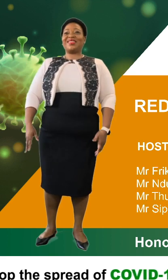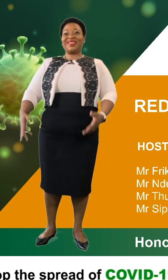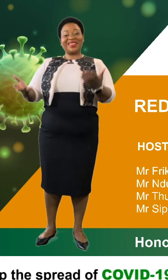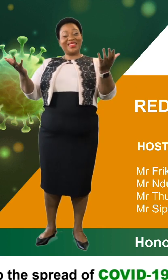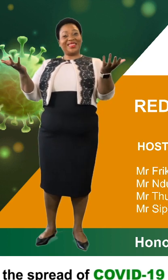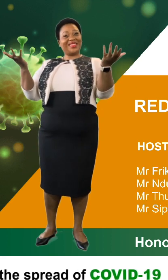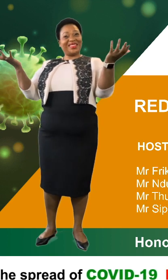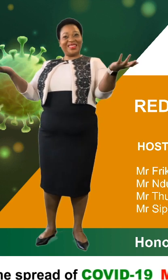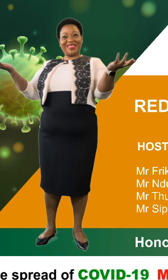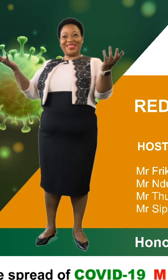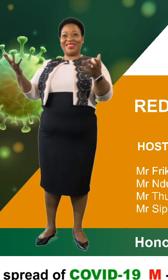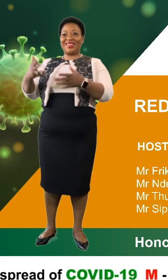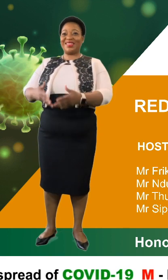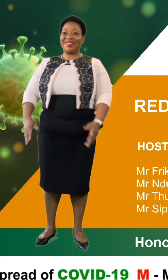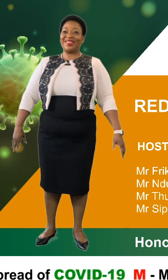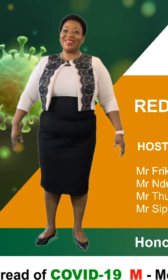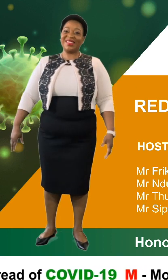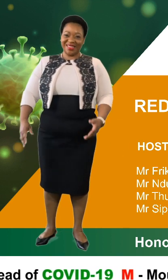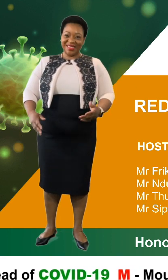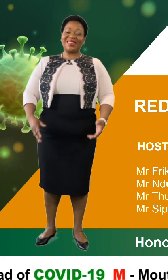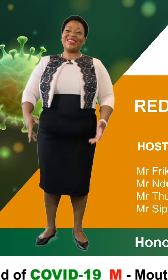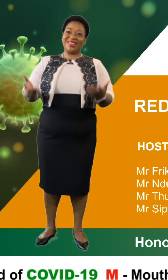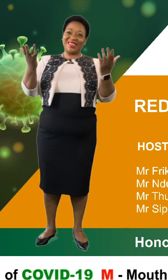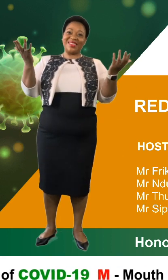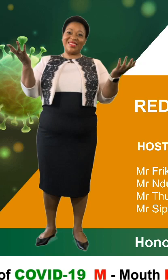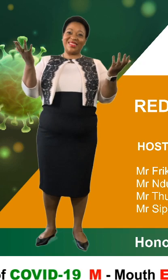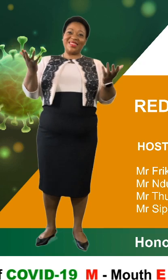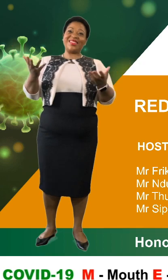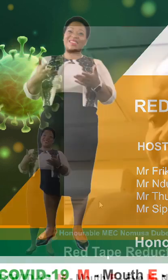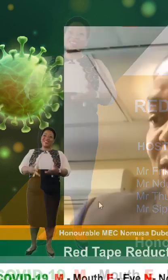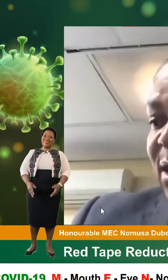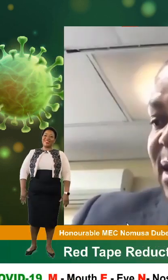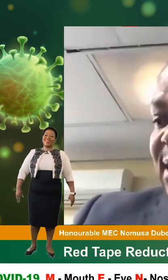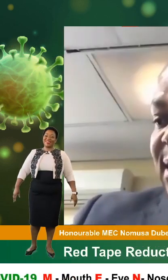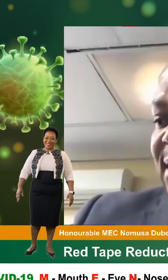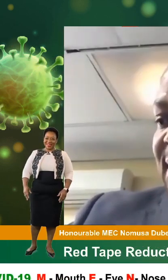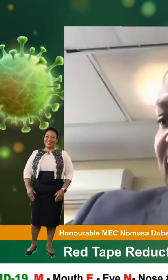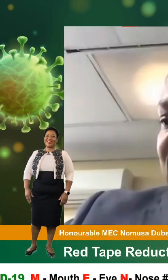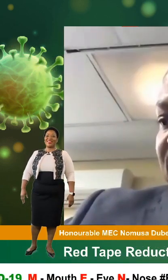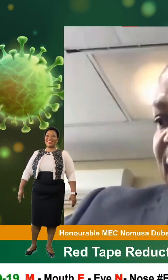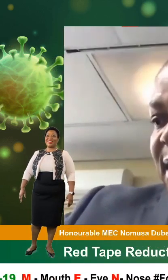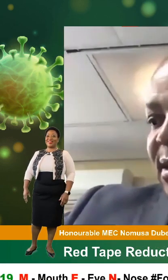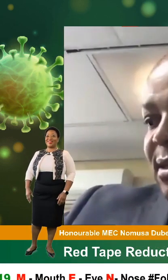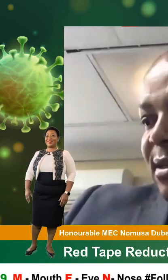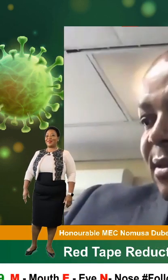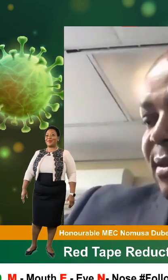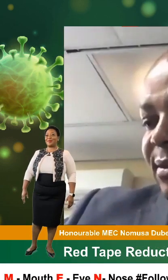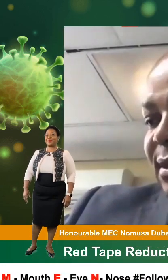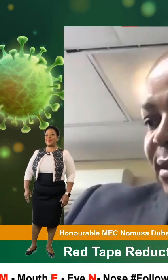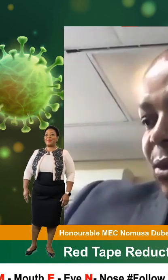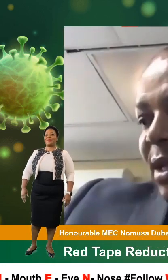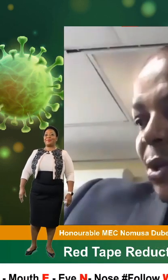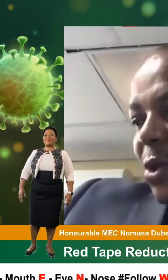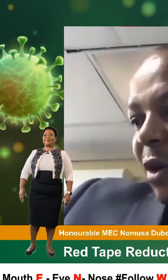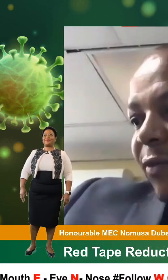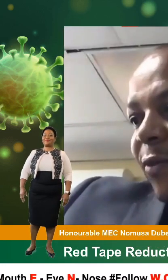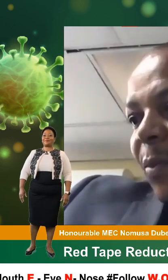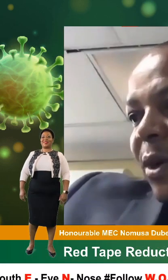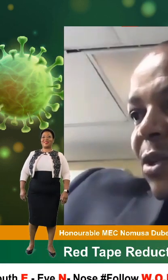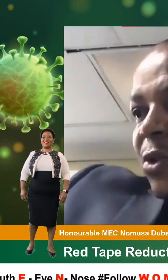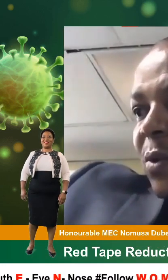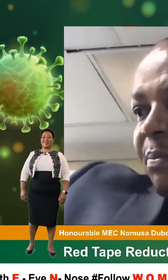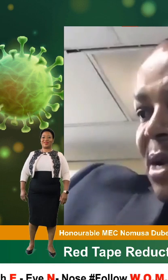between 24 hours and 48 hours, we are paying. As I'm speaking to you now, we've already paid to the tune